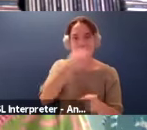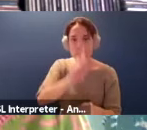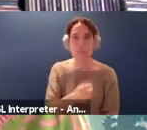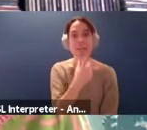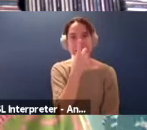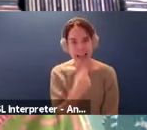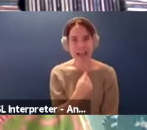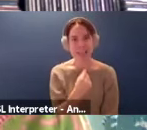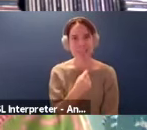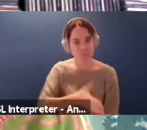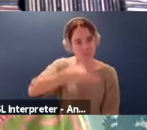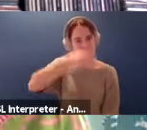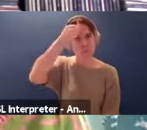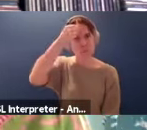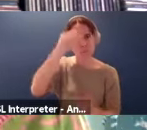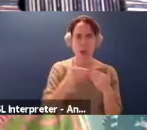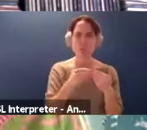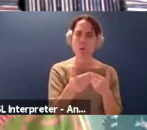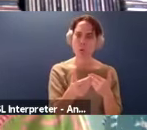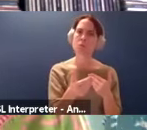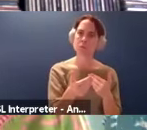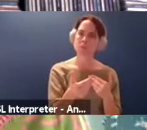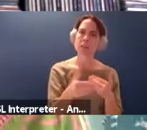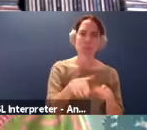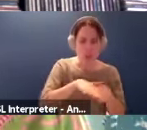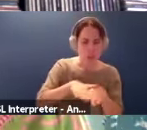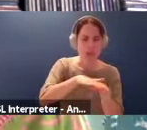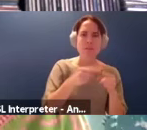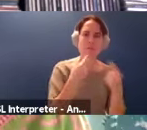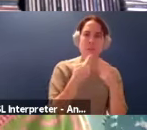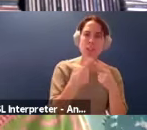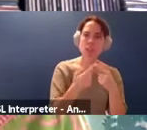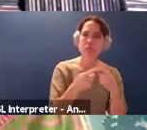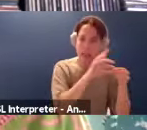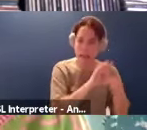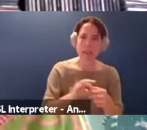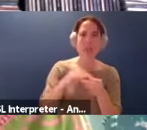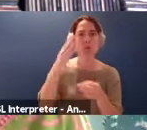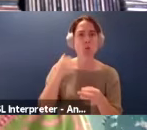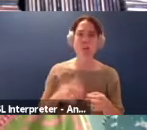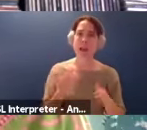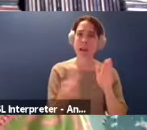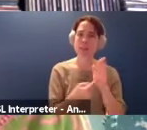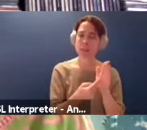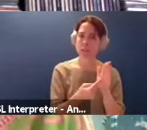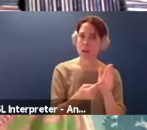lives matters i think you know this is one of the burning issues of our time and we can't turn our heads away from it